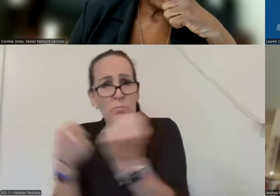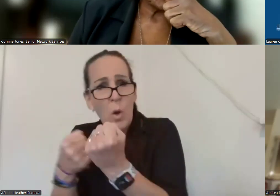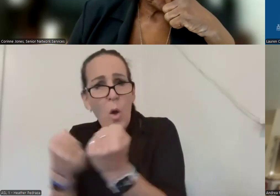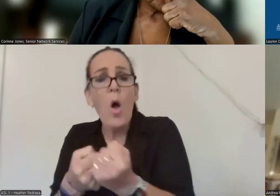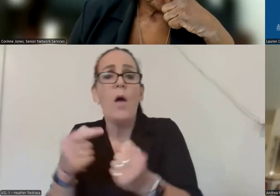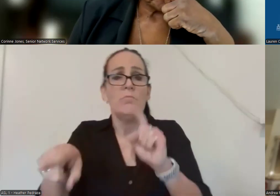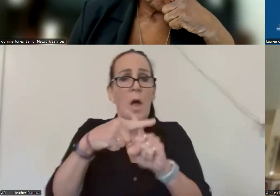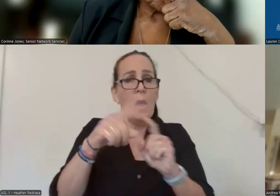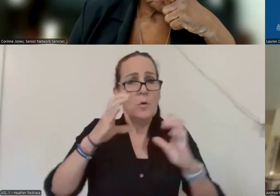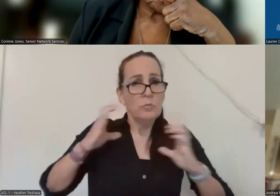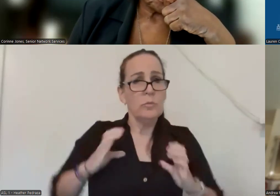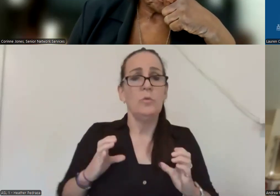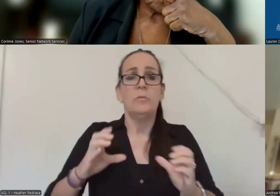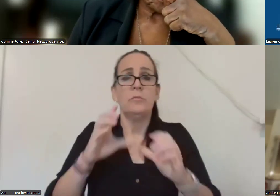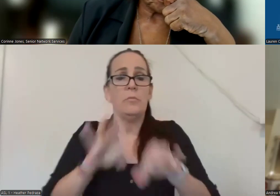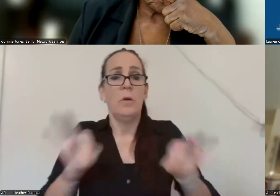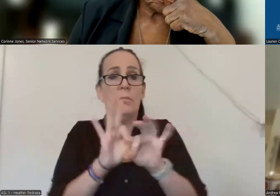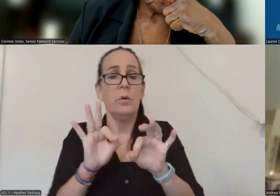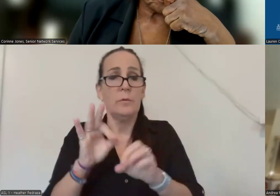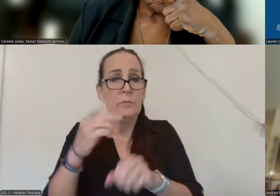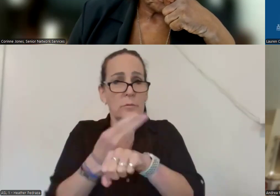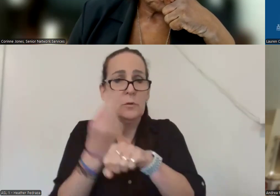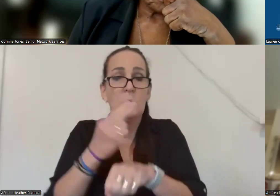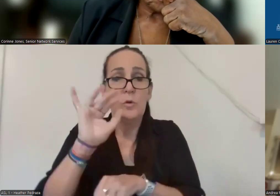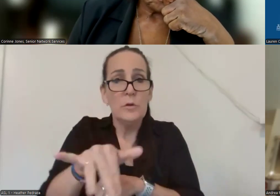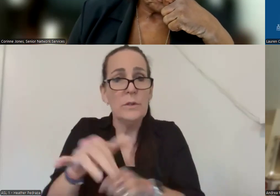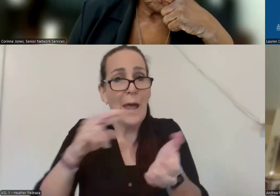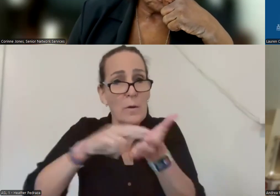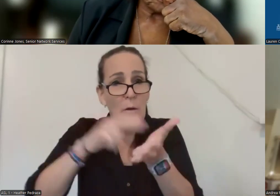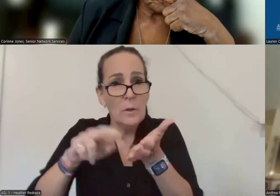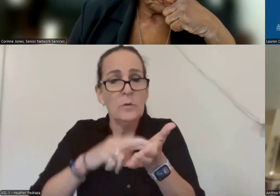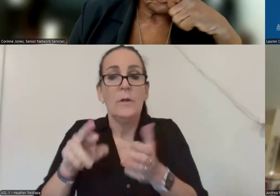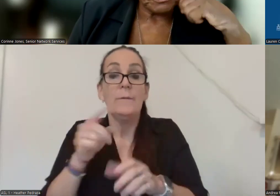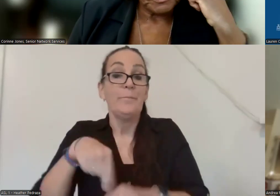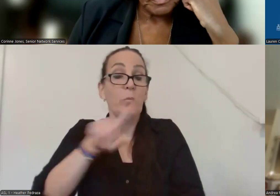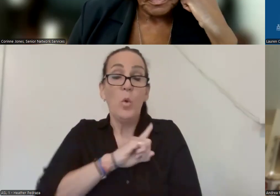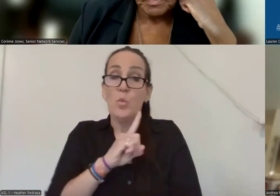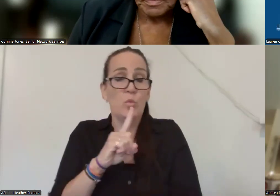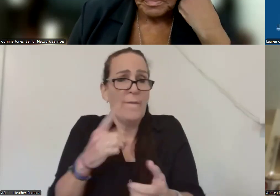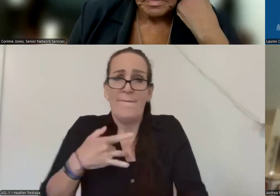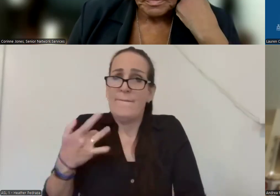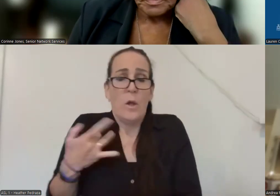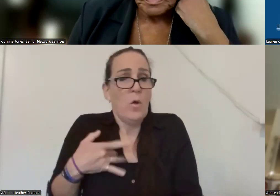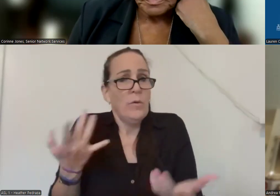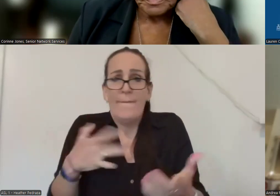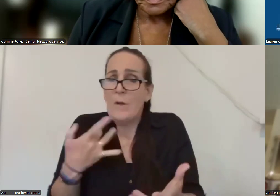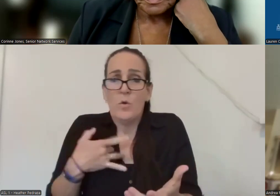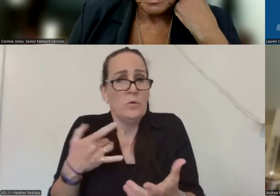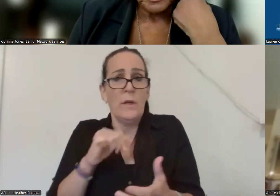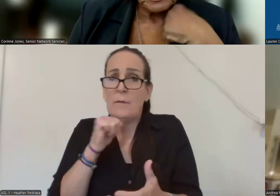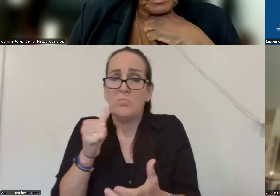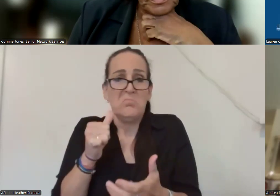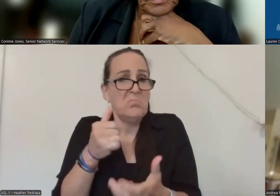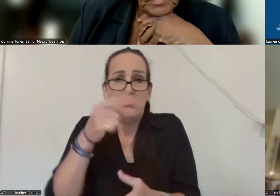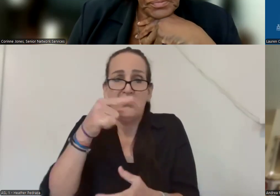to really utilize that resource because we're unutilized, and it's very frustrating because